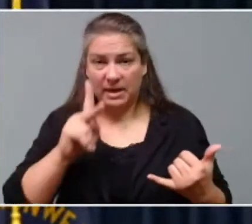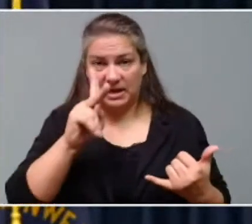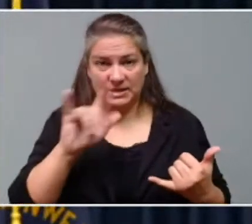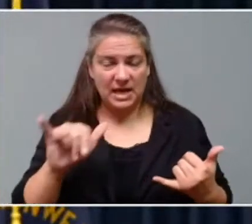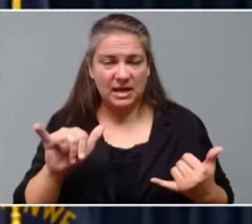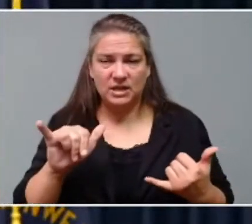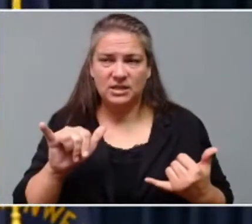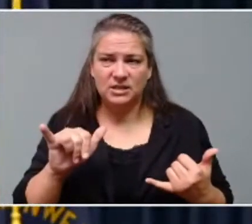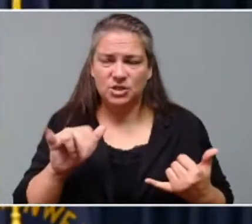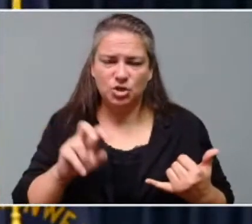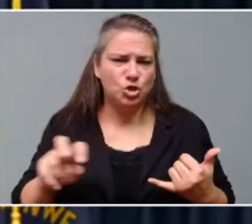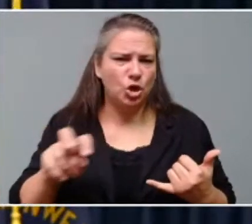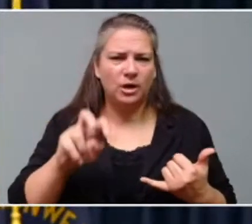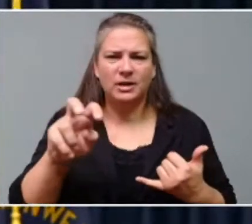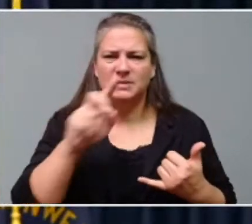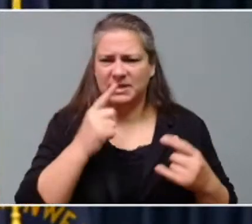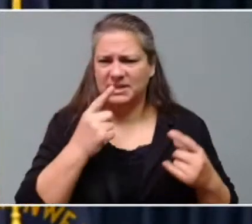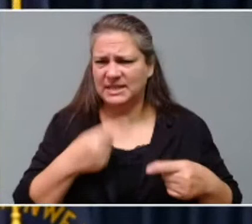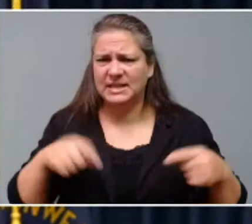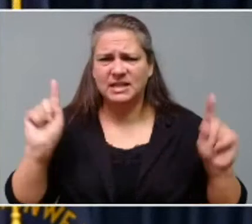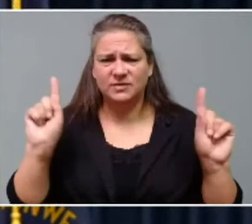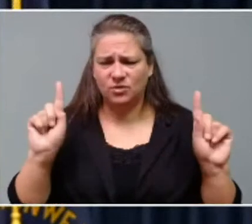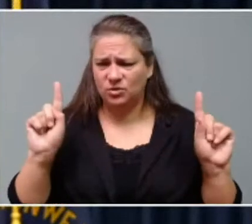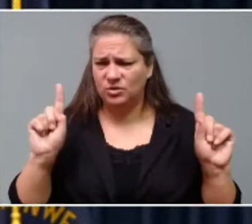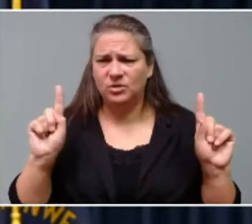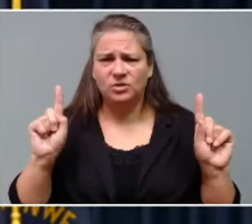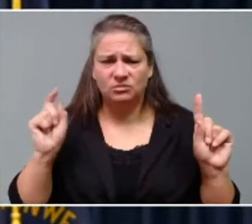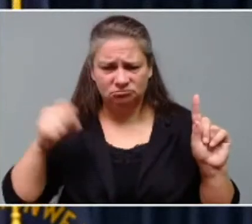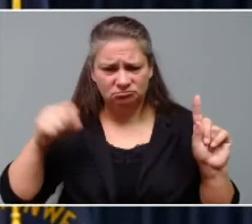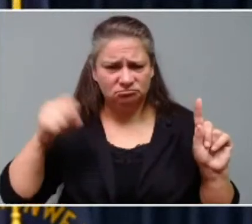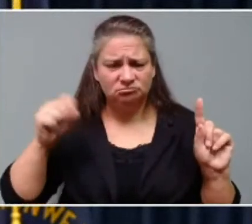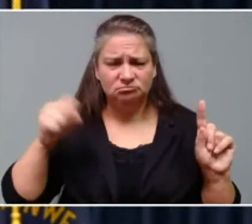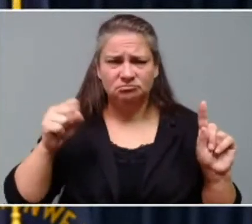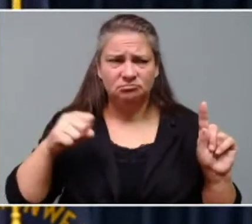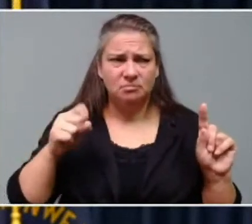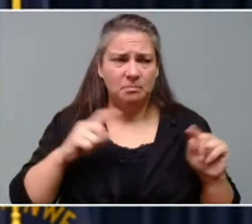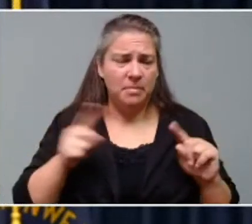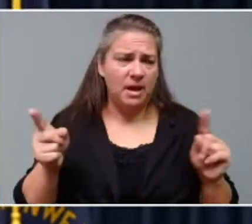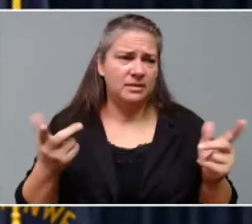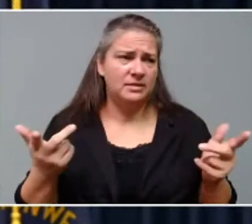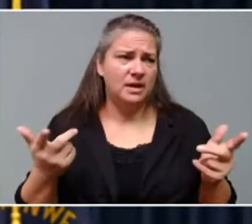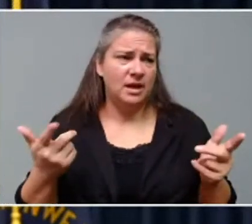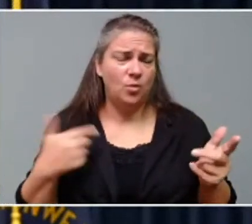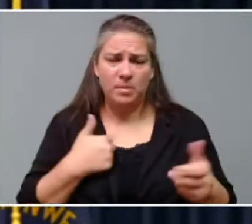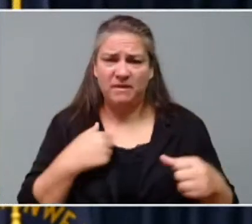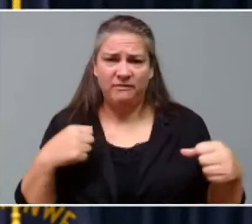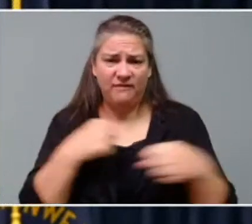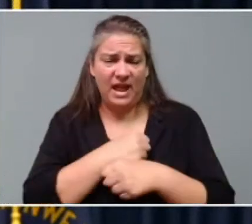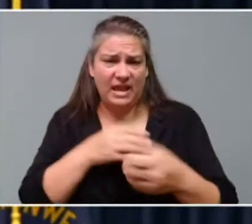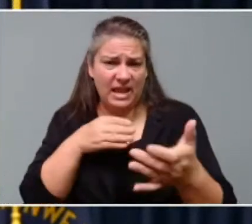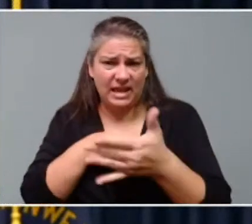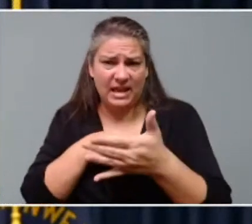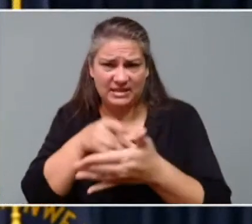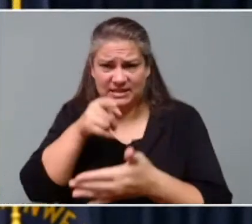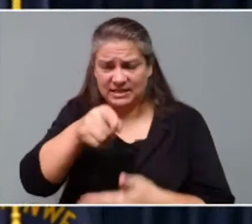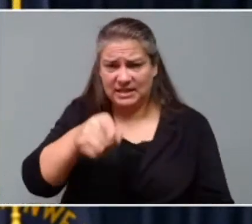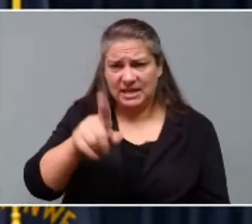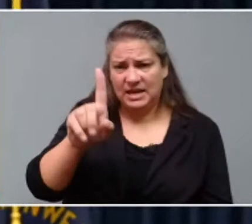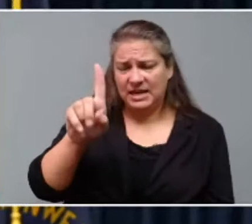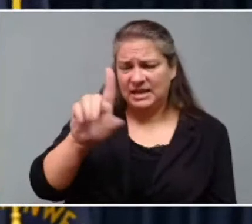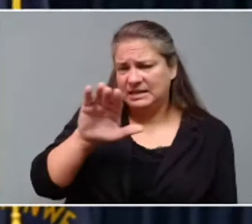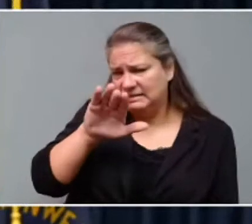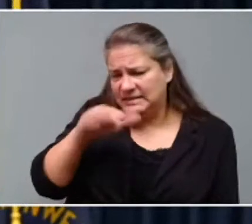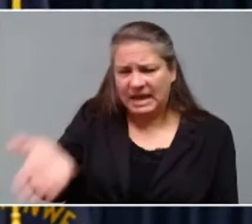been a success story, but against what? Against a very deadly, dangerous